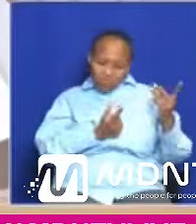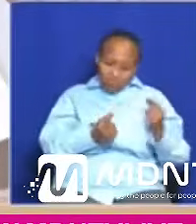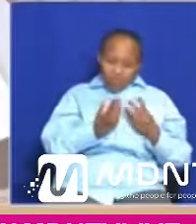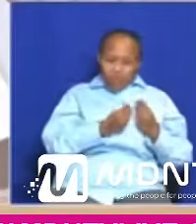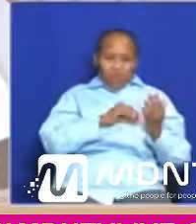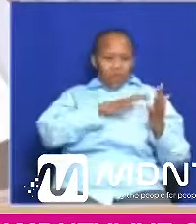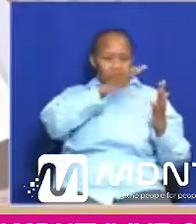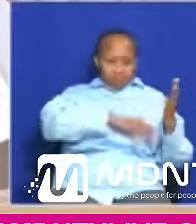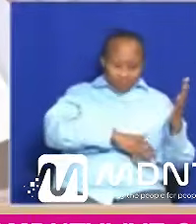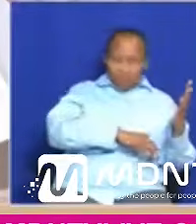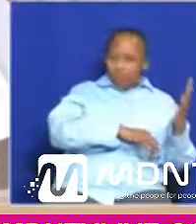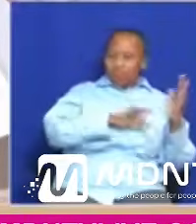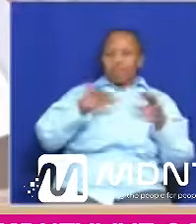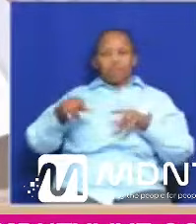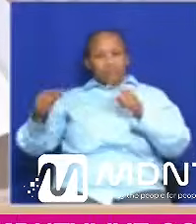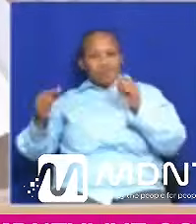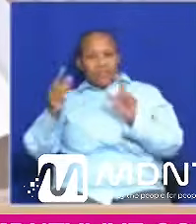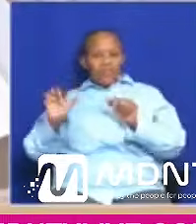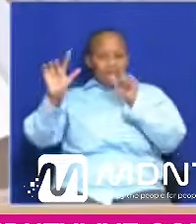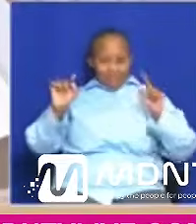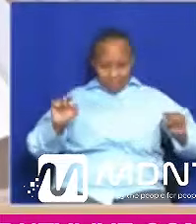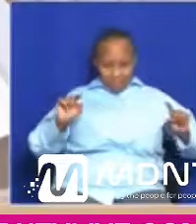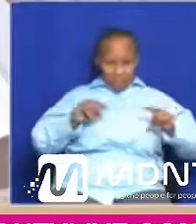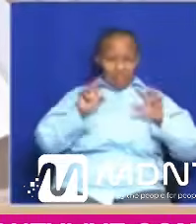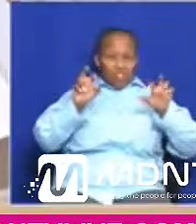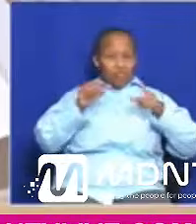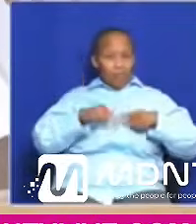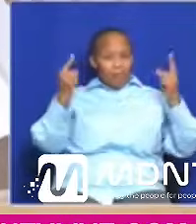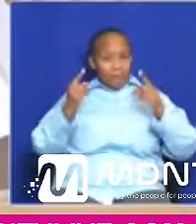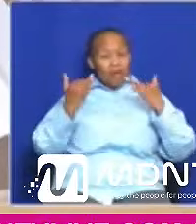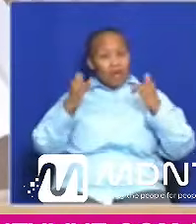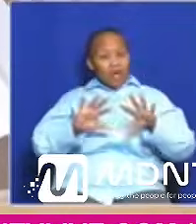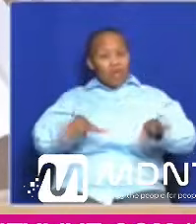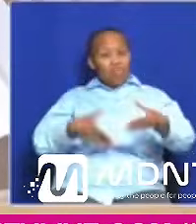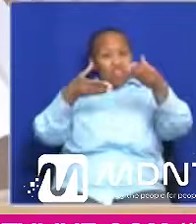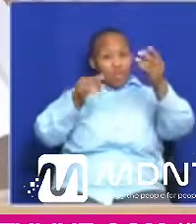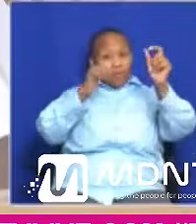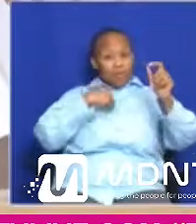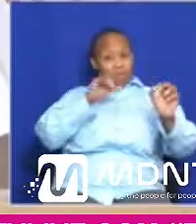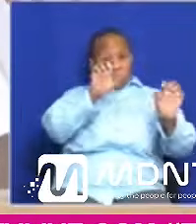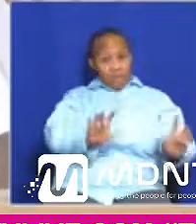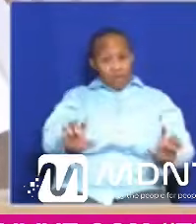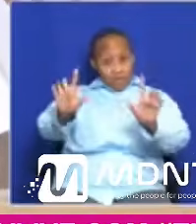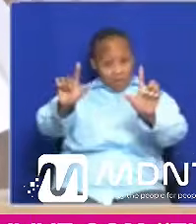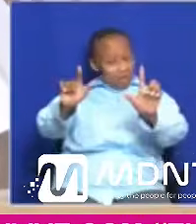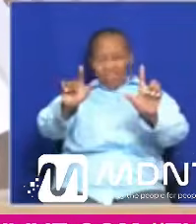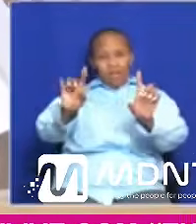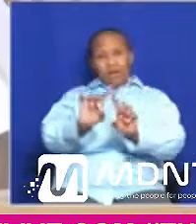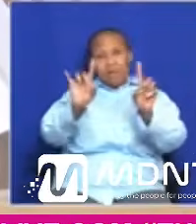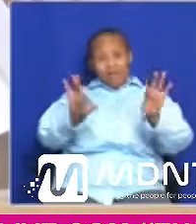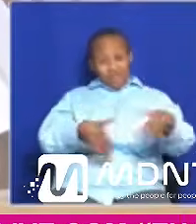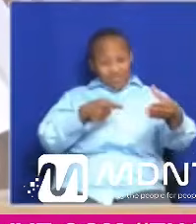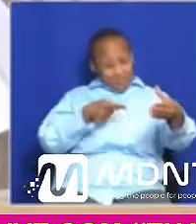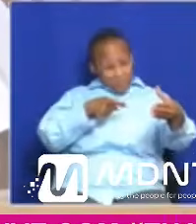for purposes of, I guess, progress, I will not flight the document, but I want to ask questions about the document. And then we will